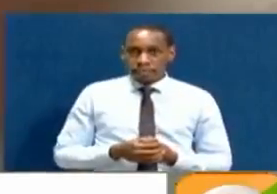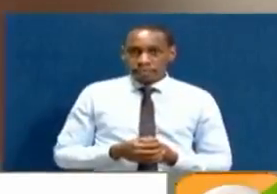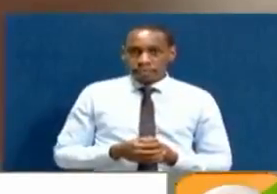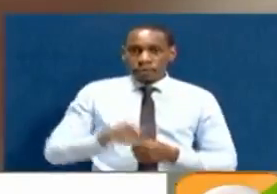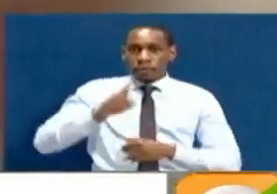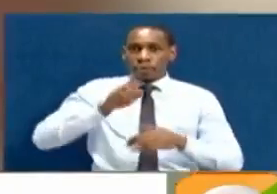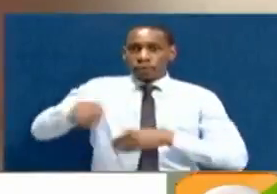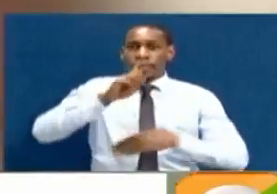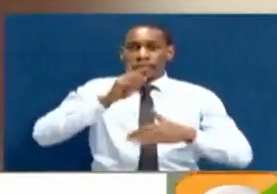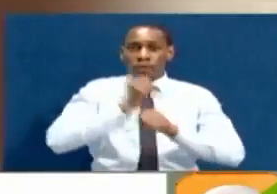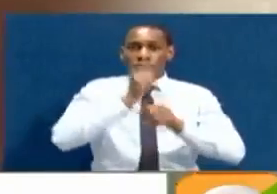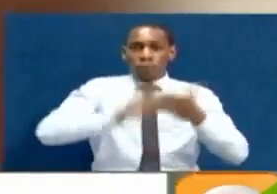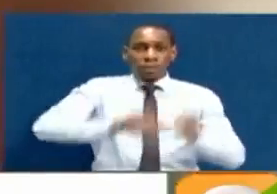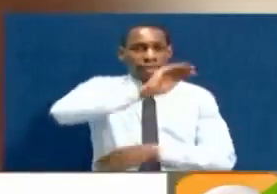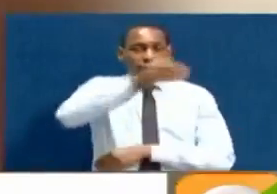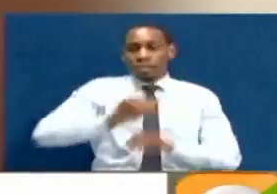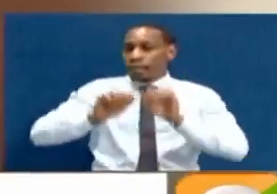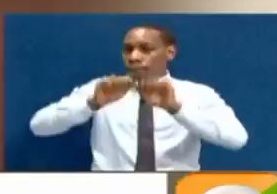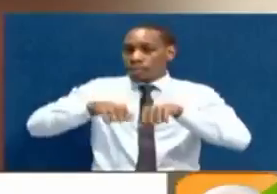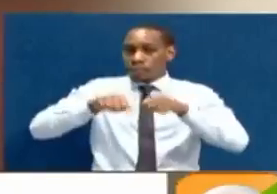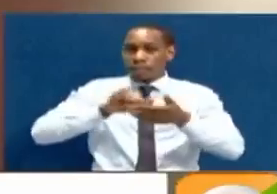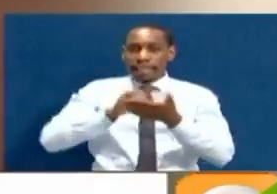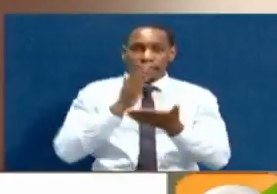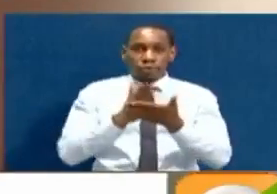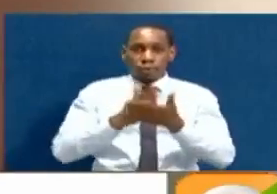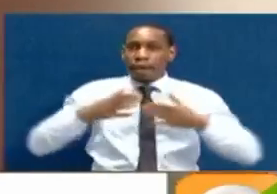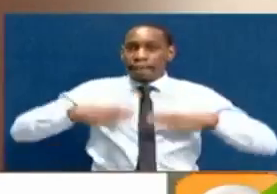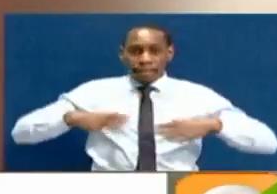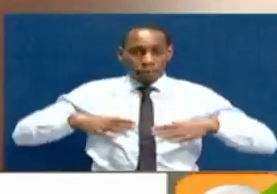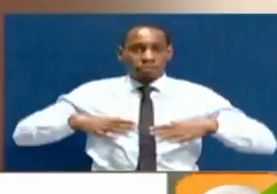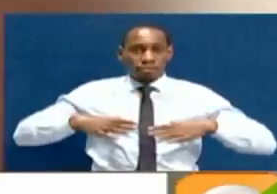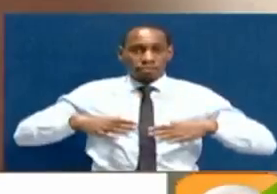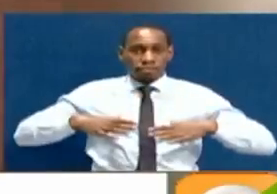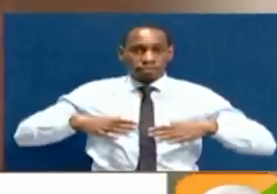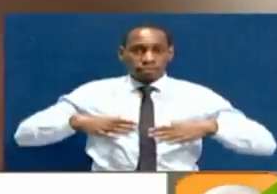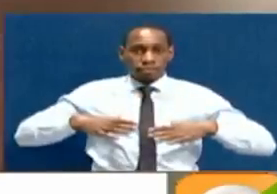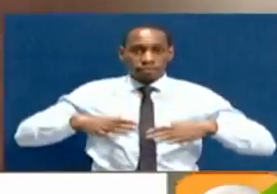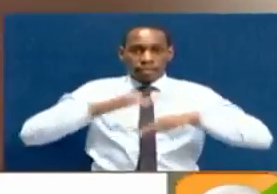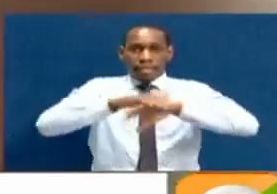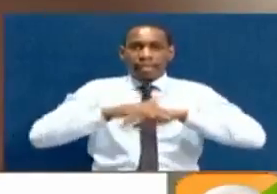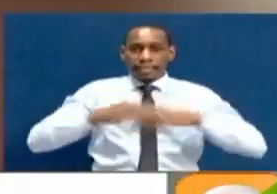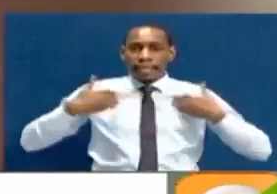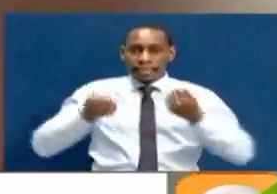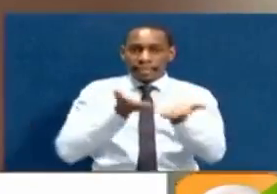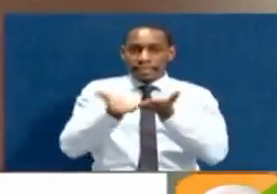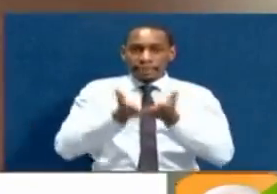what will we do as a country to be able to make sure that our people get health